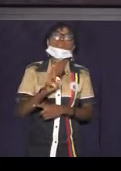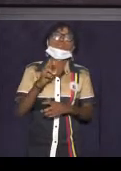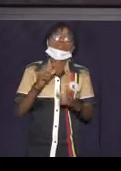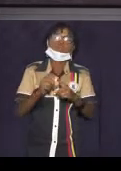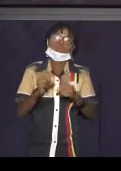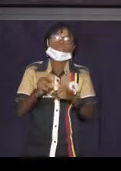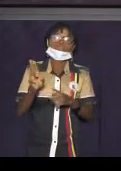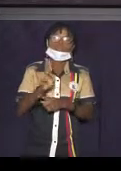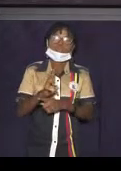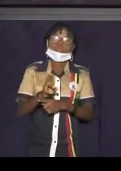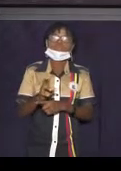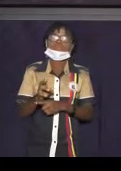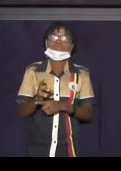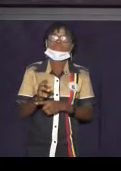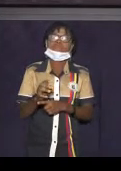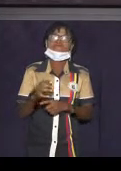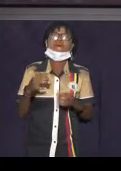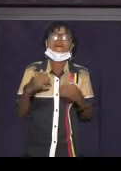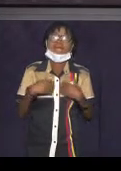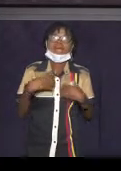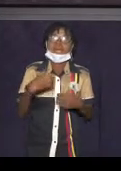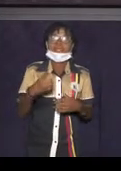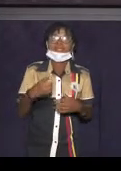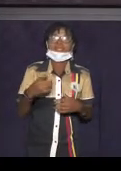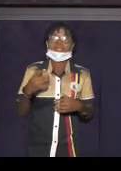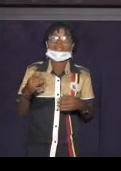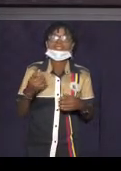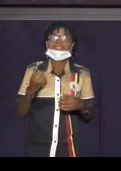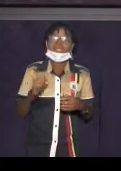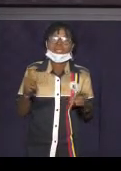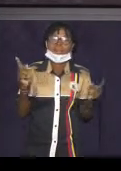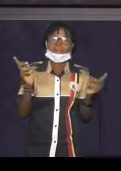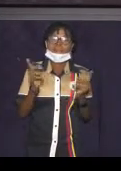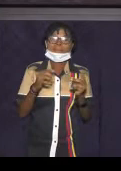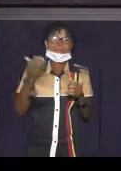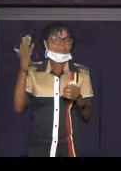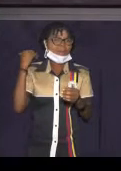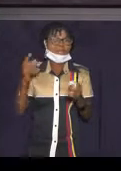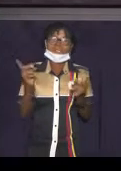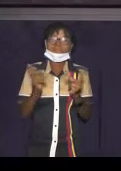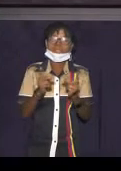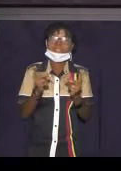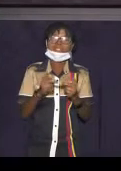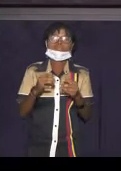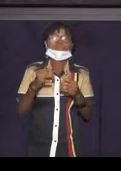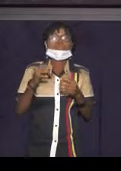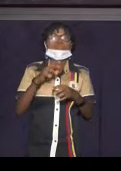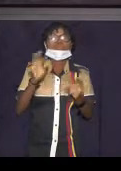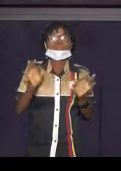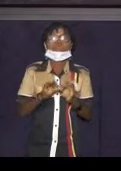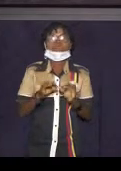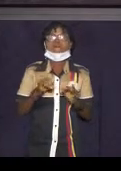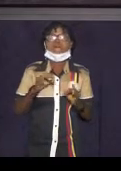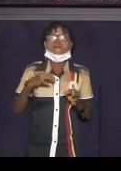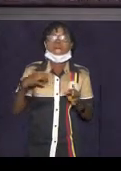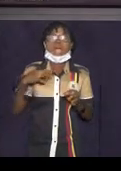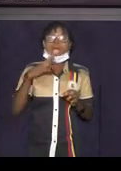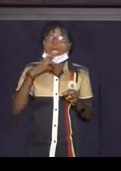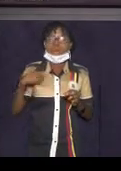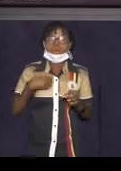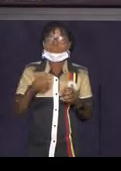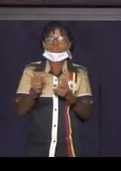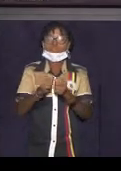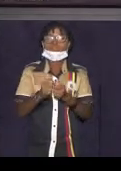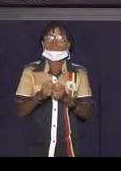plus the past participle form of the verb. Are we together?